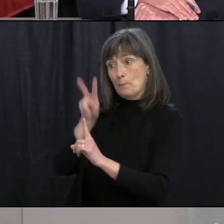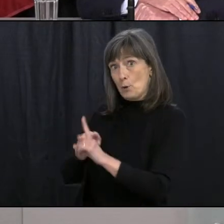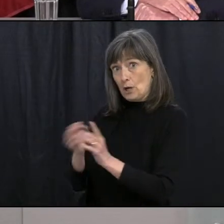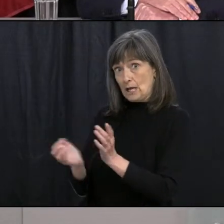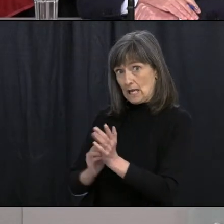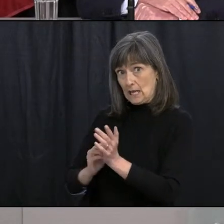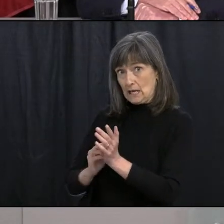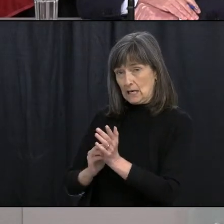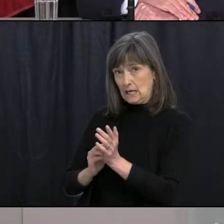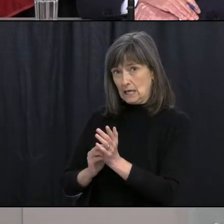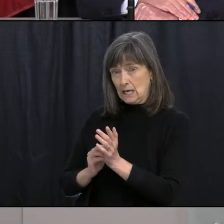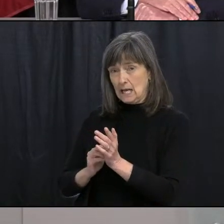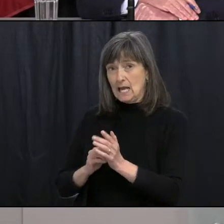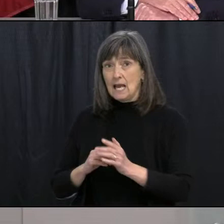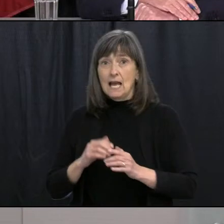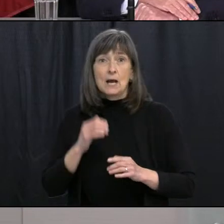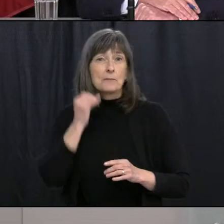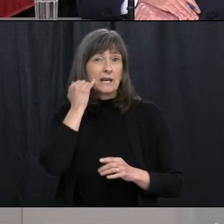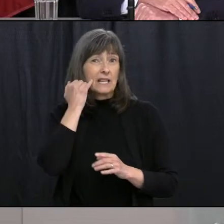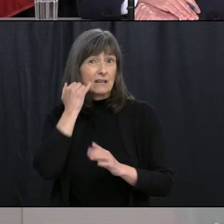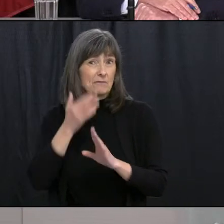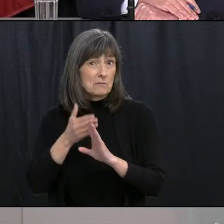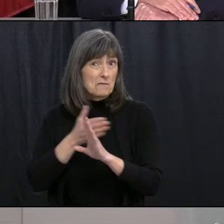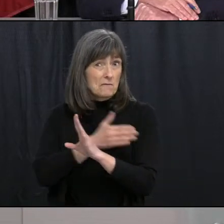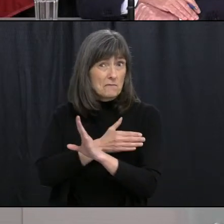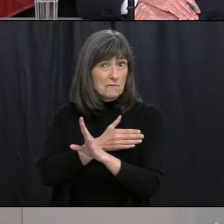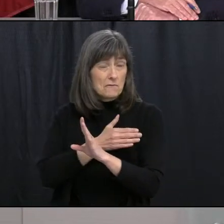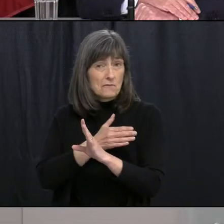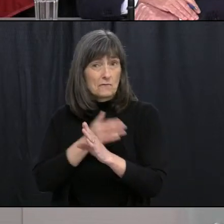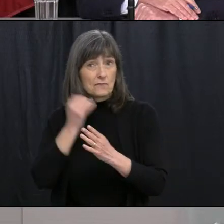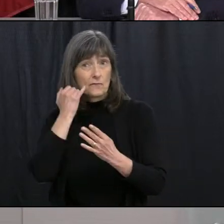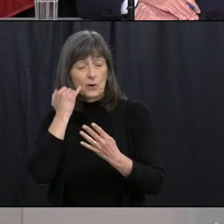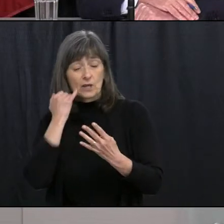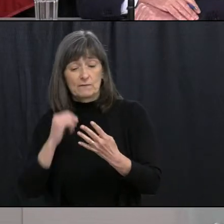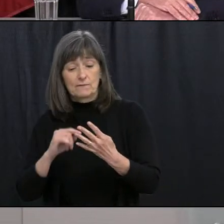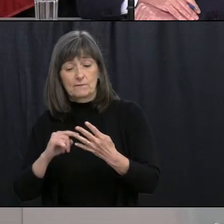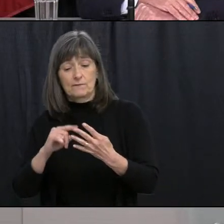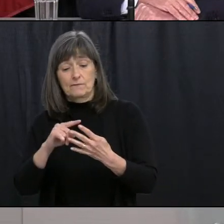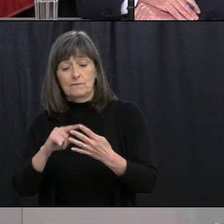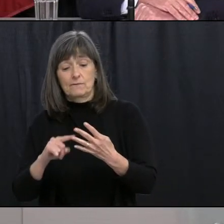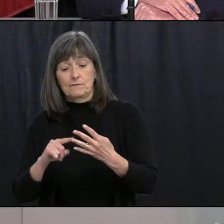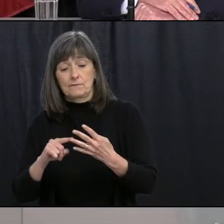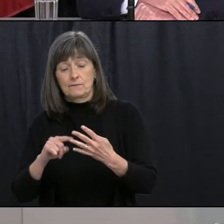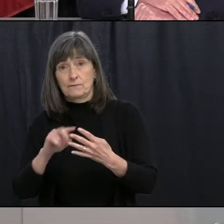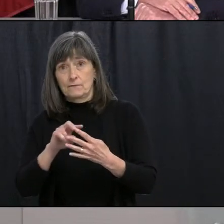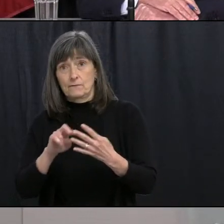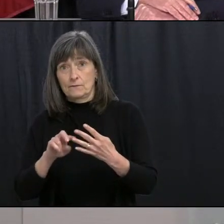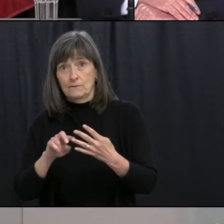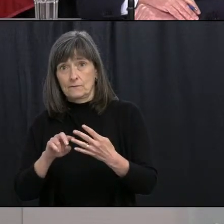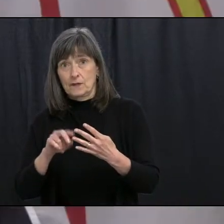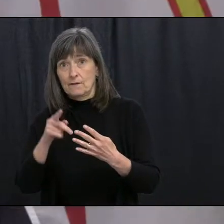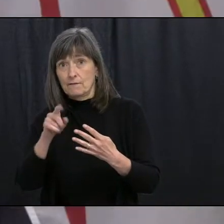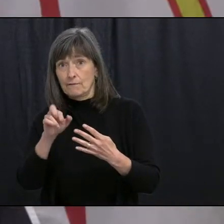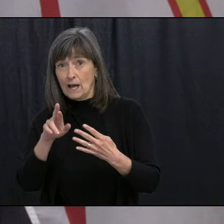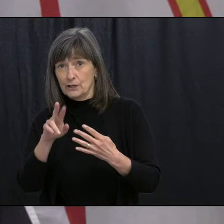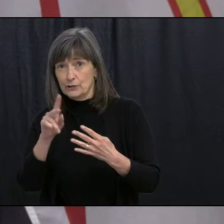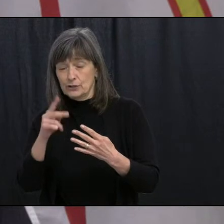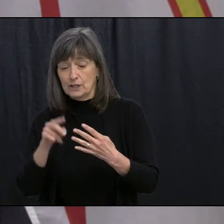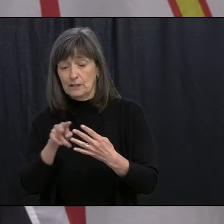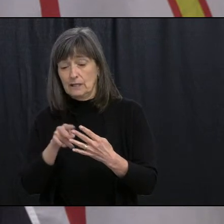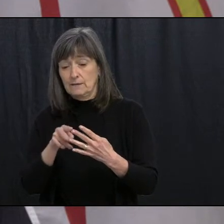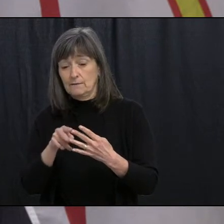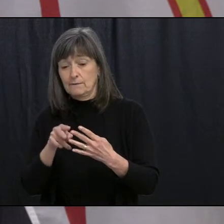and 18, do they still have to stick with just Pfizer for their second? As of right now, yes, Kellyanne, thank you for asking that